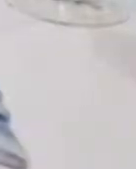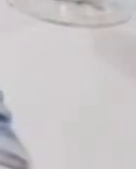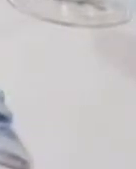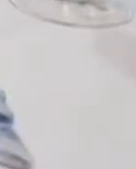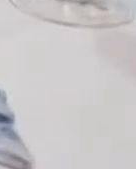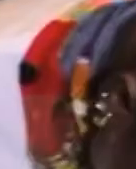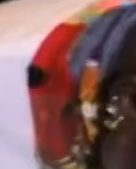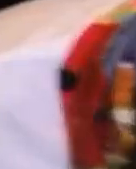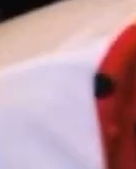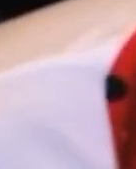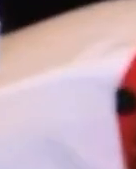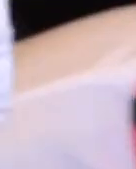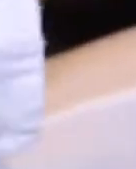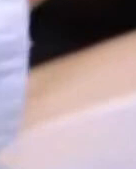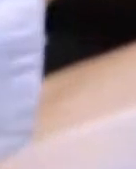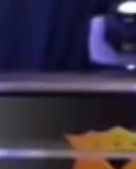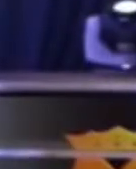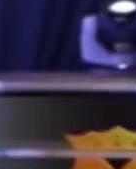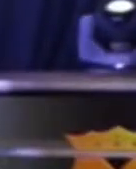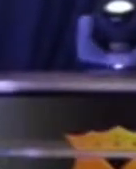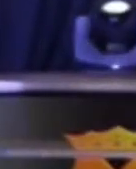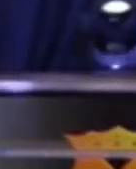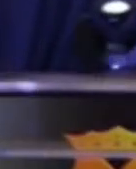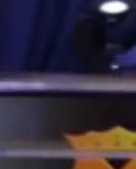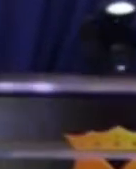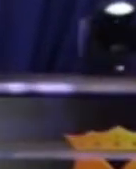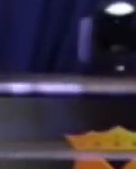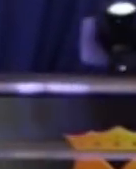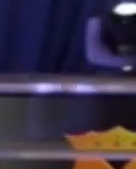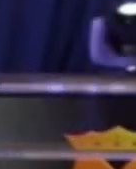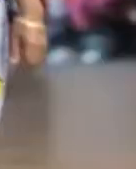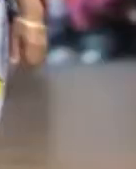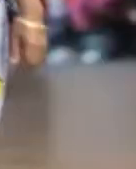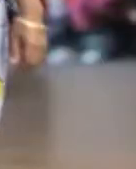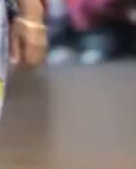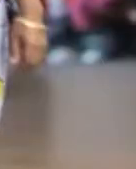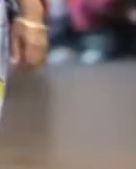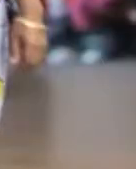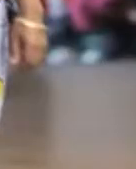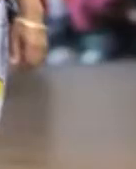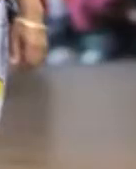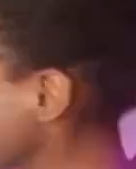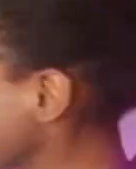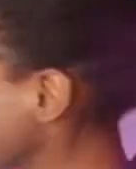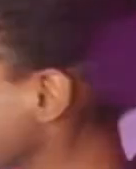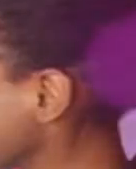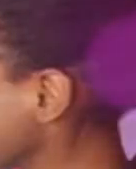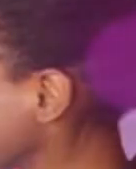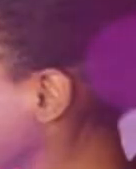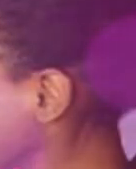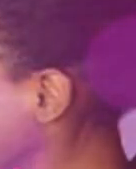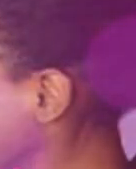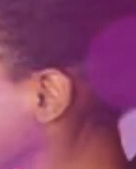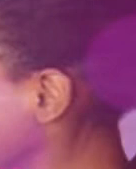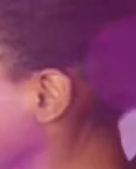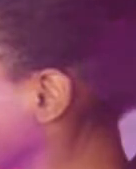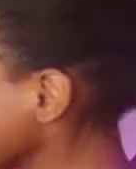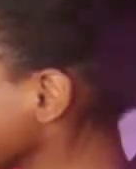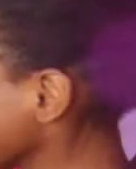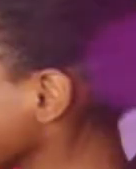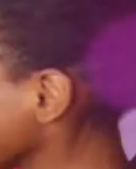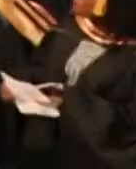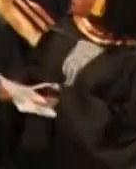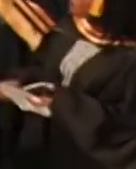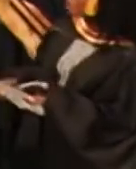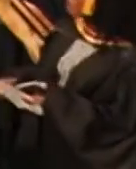0722-227428 Thika branch, 0725-000 706 Meru